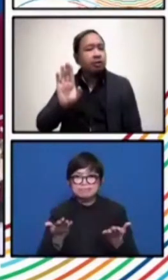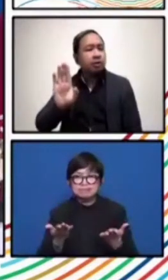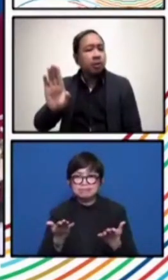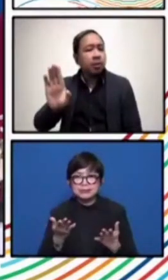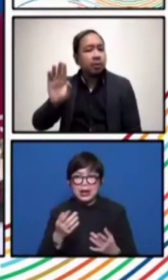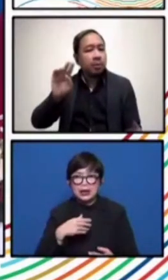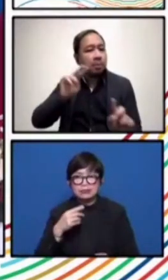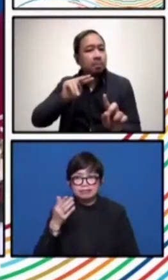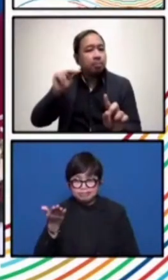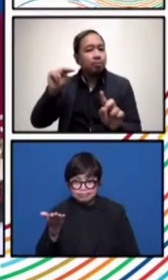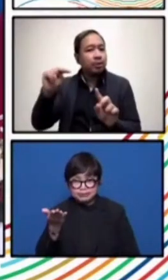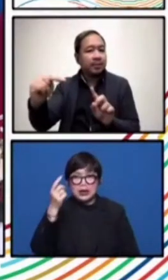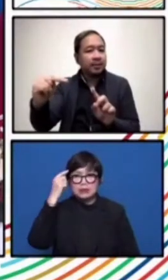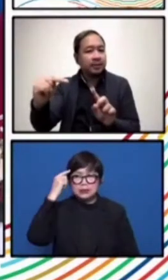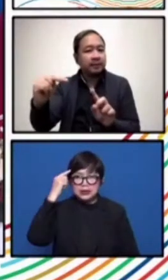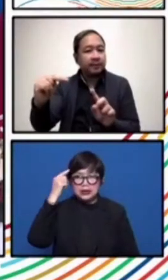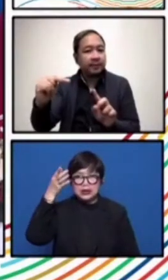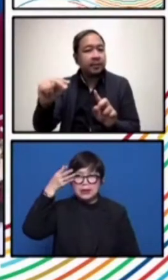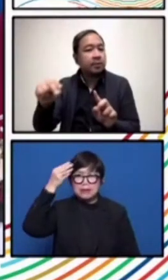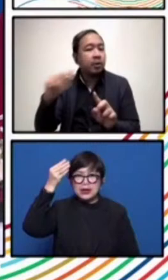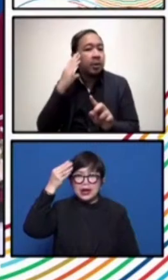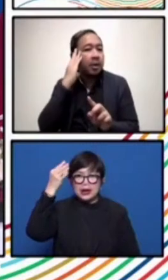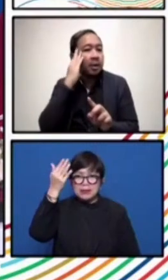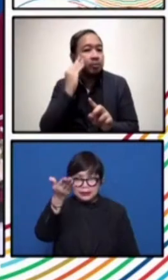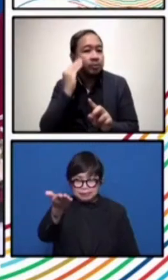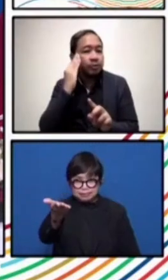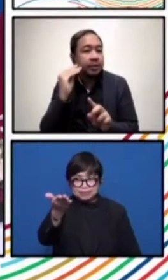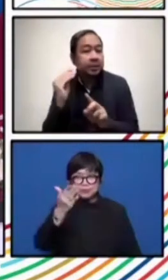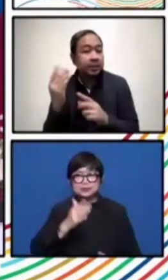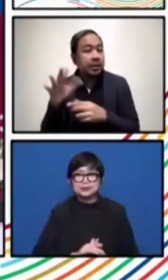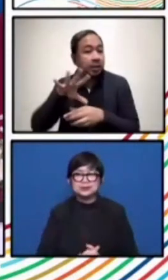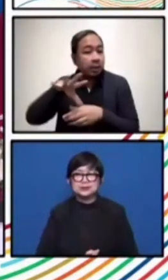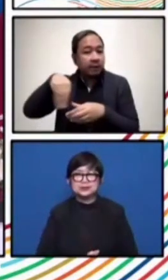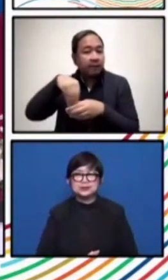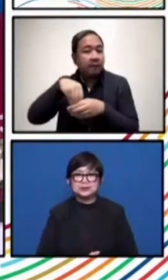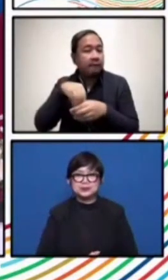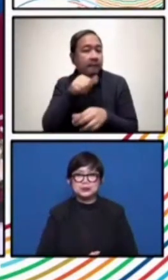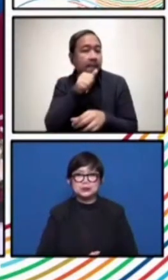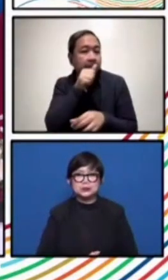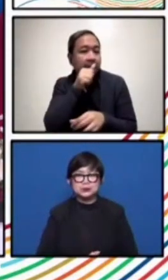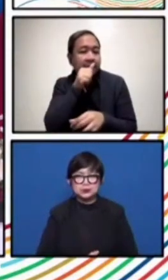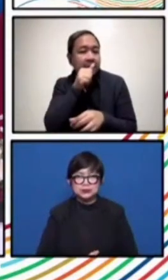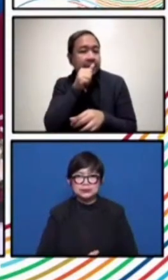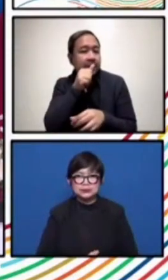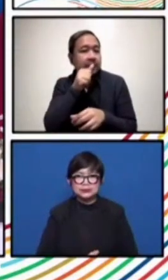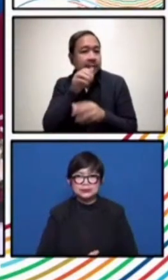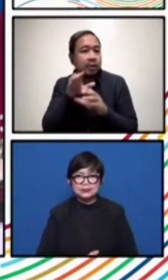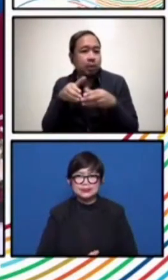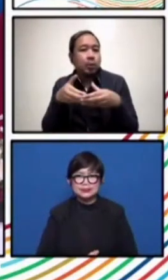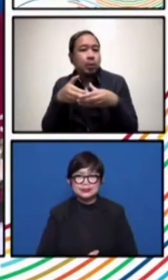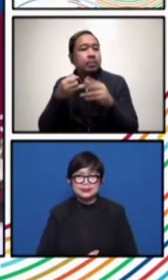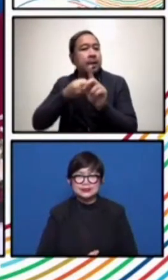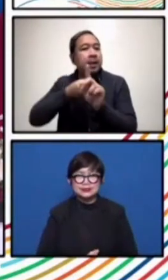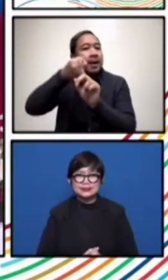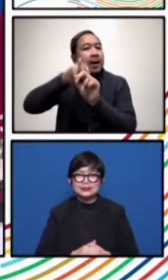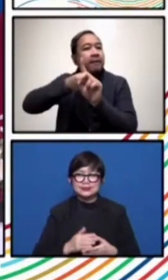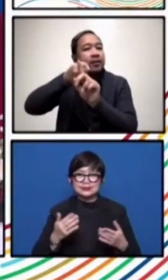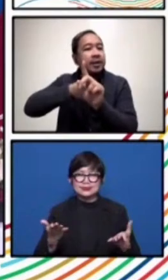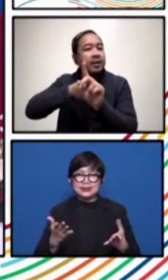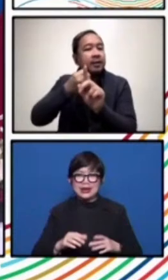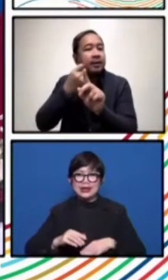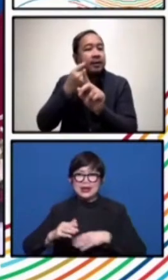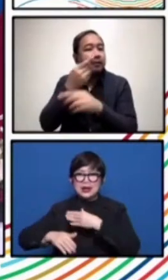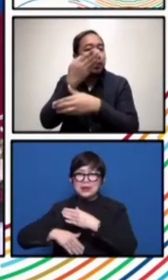an experience as a private sector uh advocate for disability inclusion what do you think